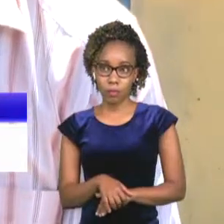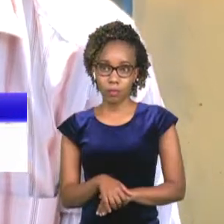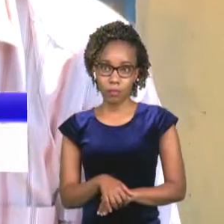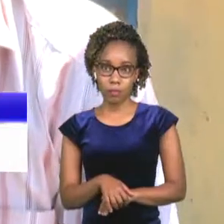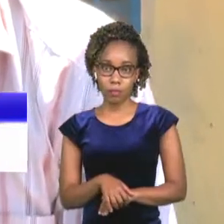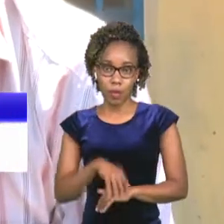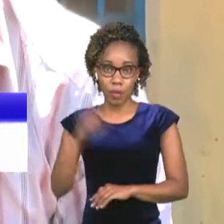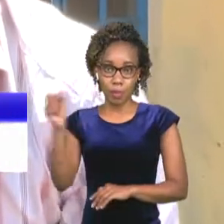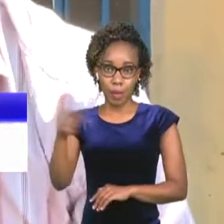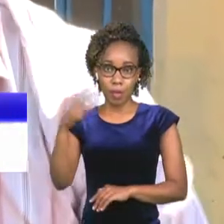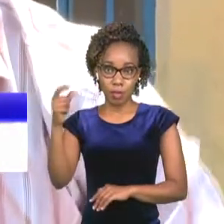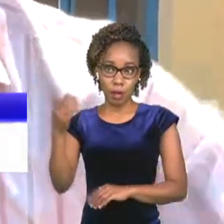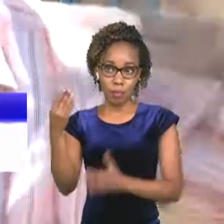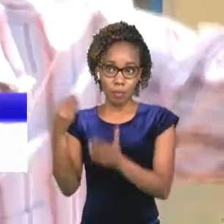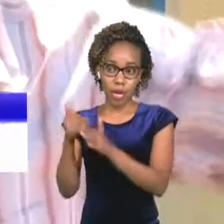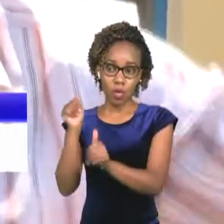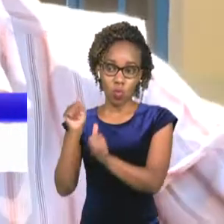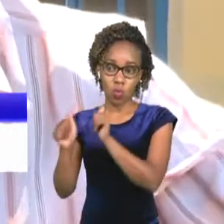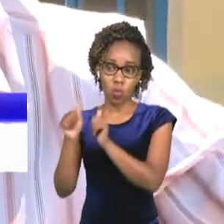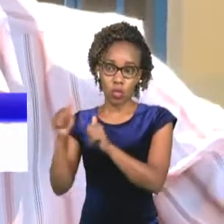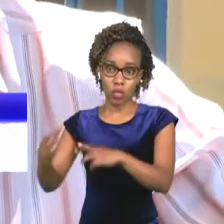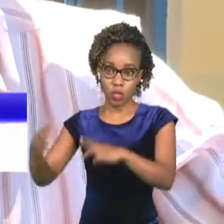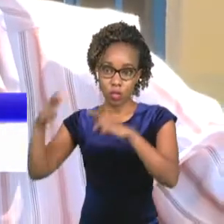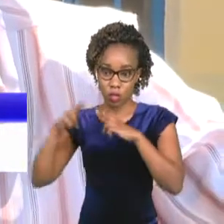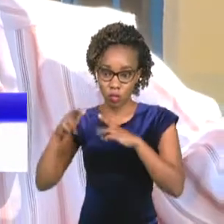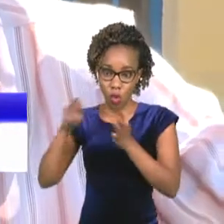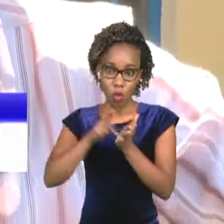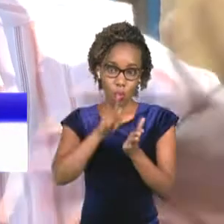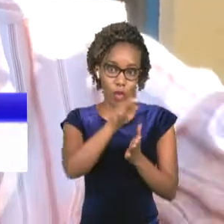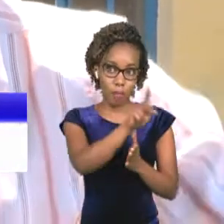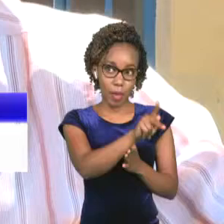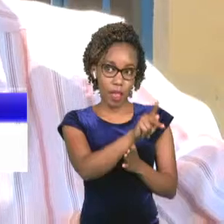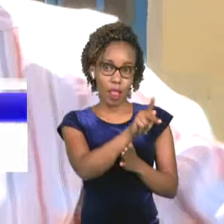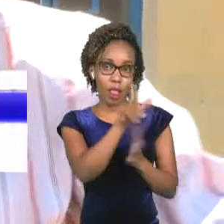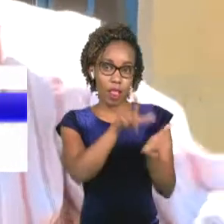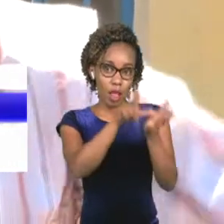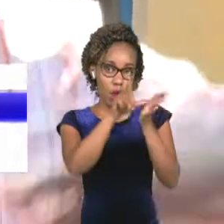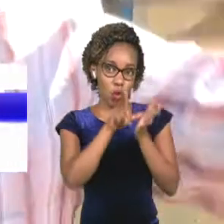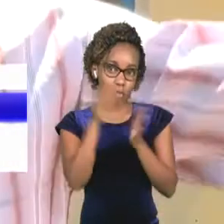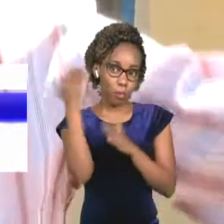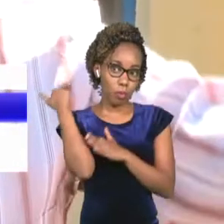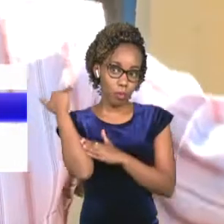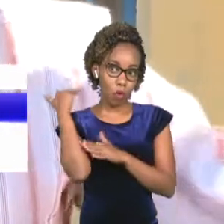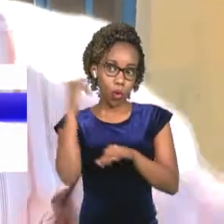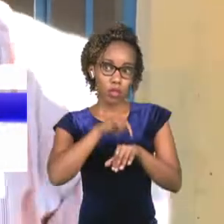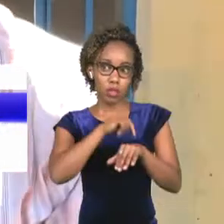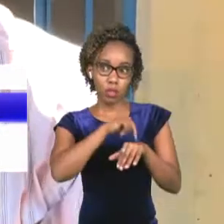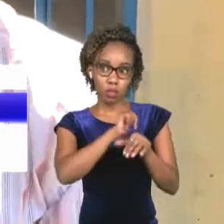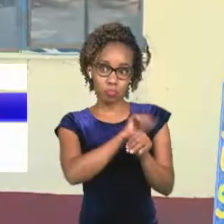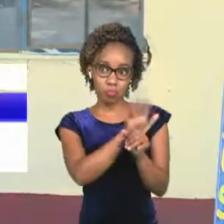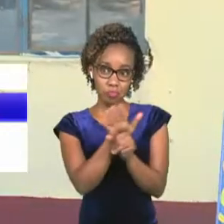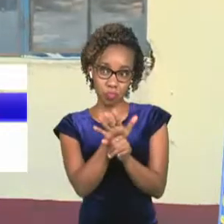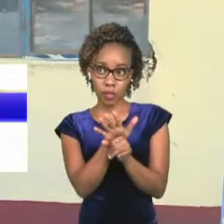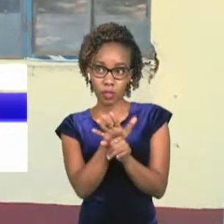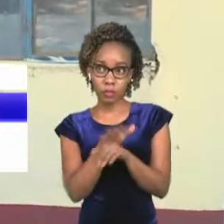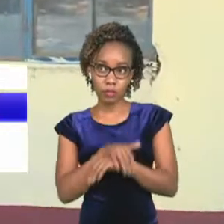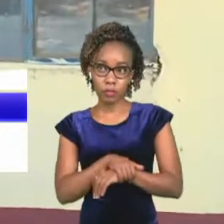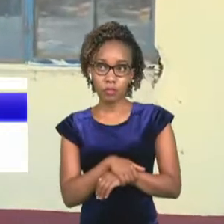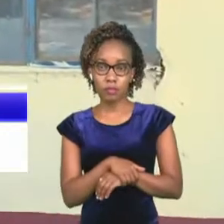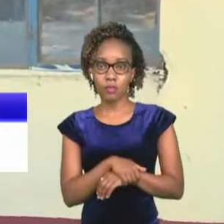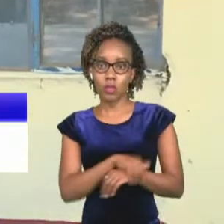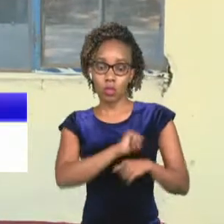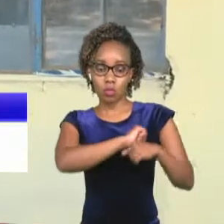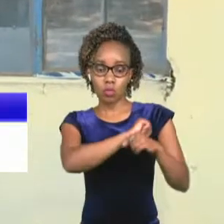Mshahara yenye tunapokea tumeendelea kulipa madeni yale tulikuwa tumepata wakati wa corona tukiwa manyumbani. The